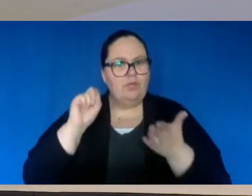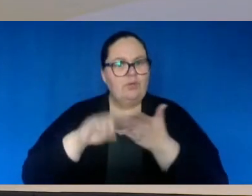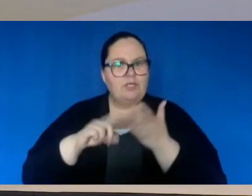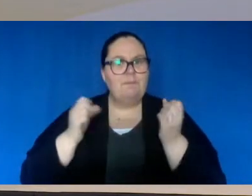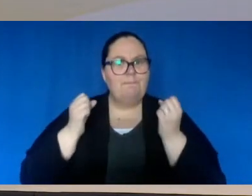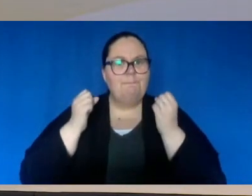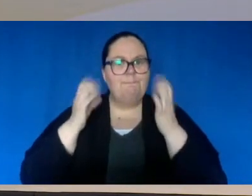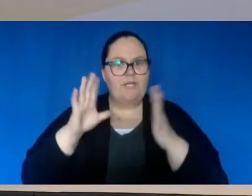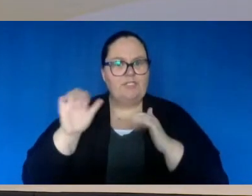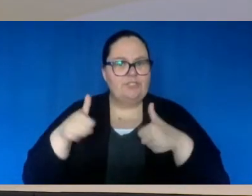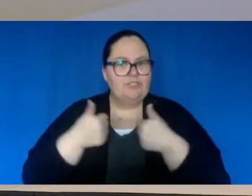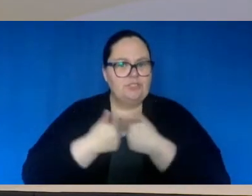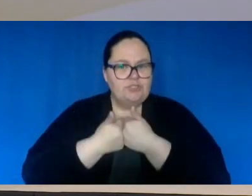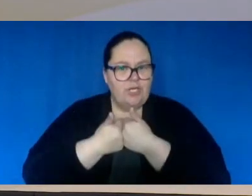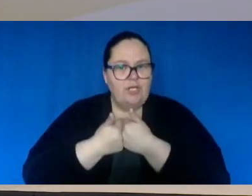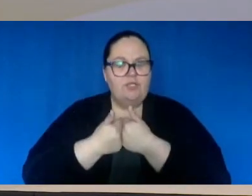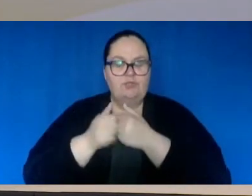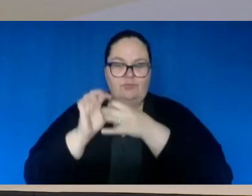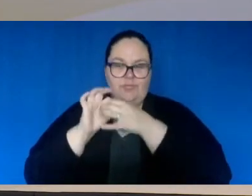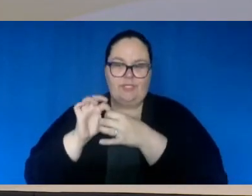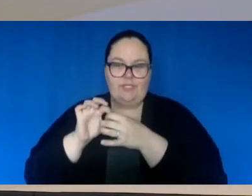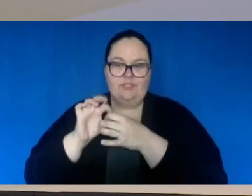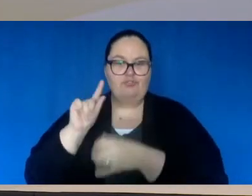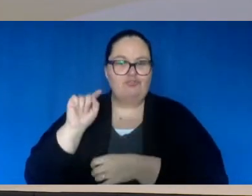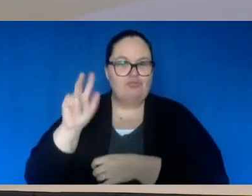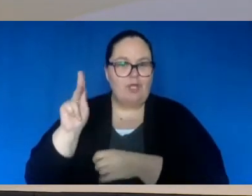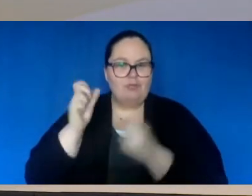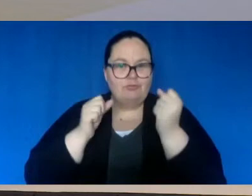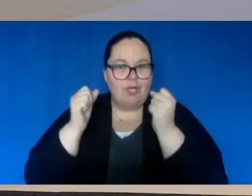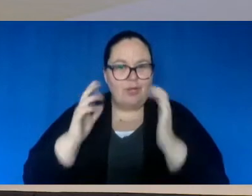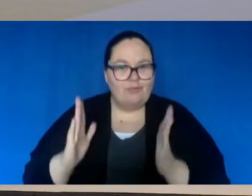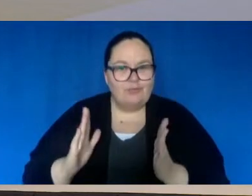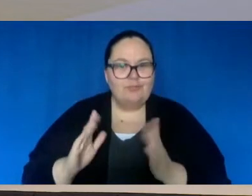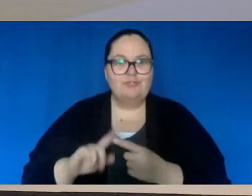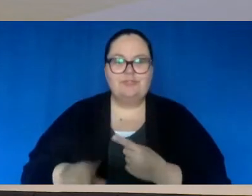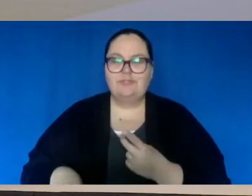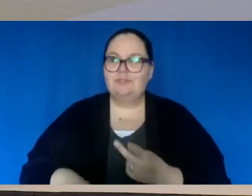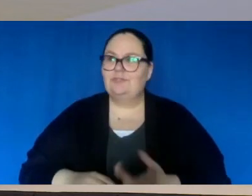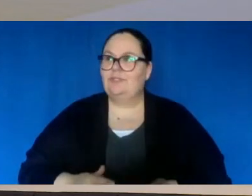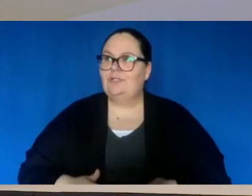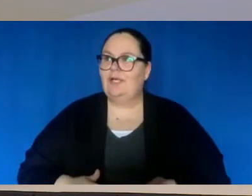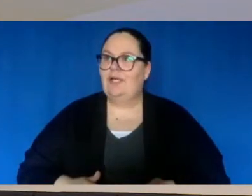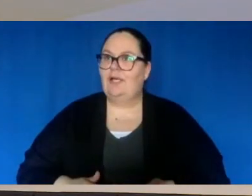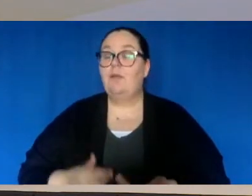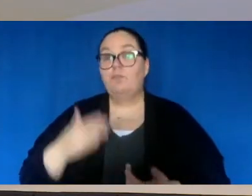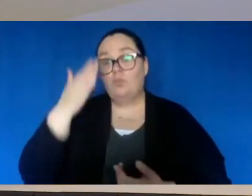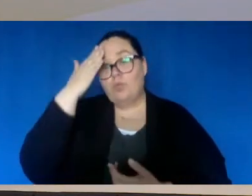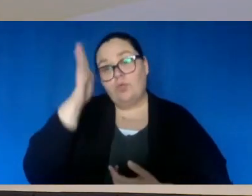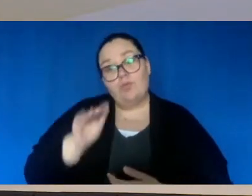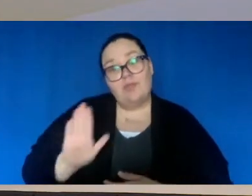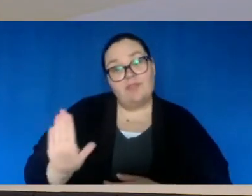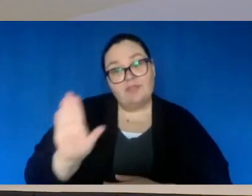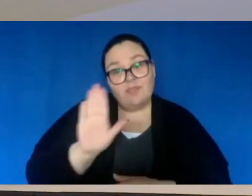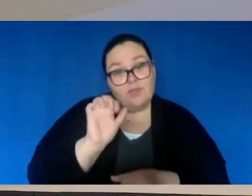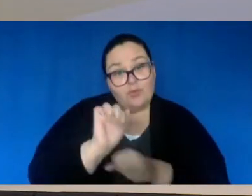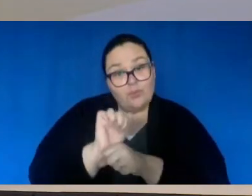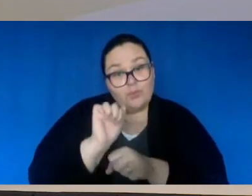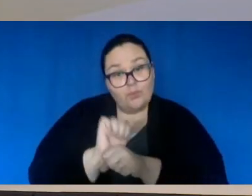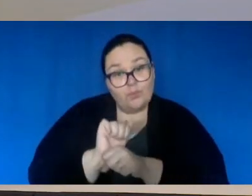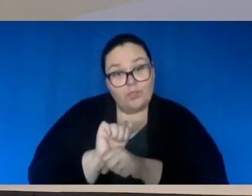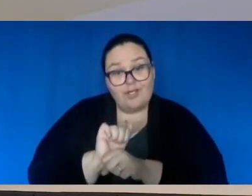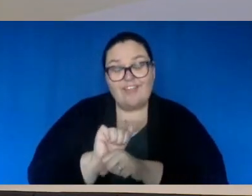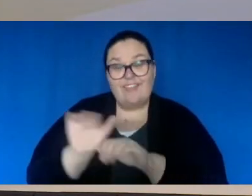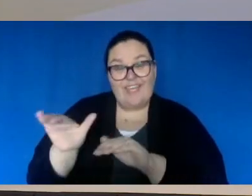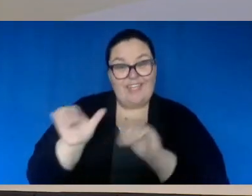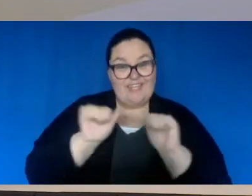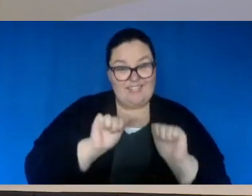truck drivers especially, but we also know that because of the work they're doing in and out of Atlantic